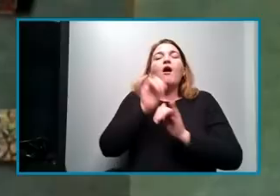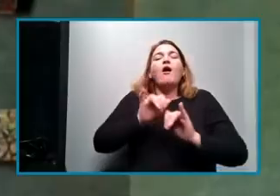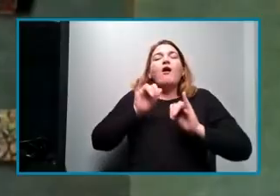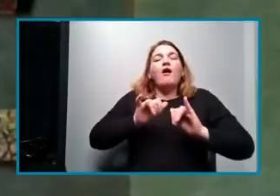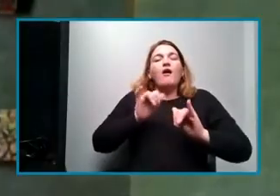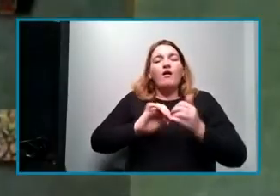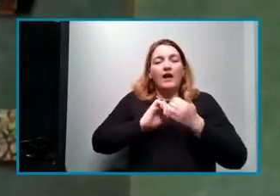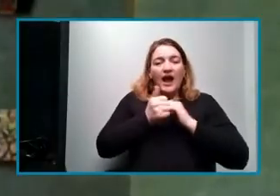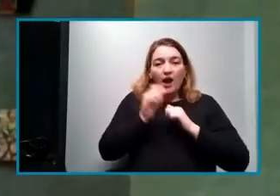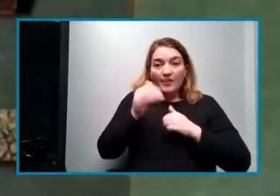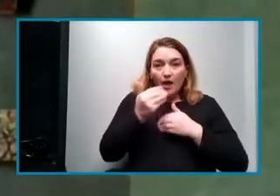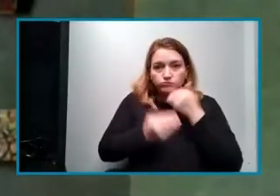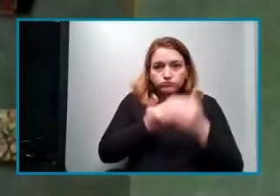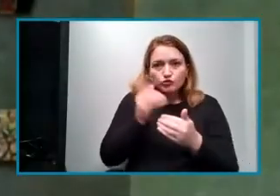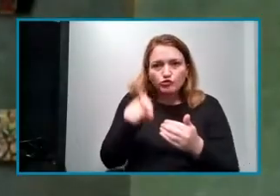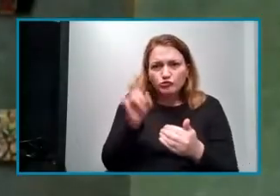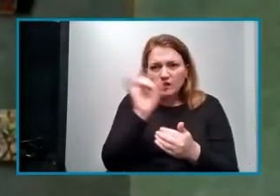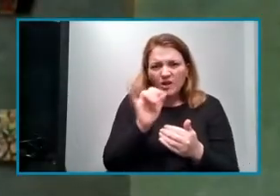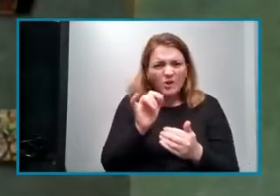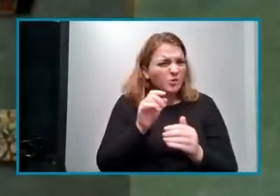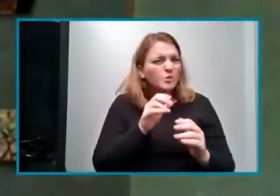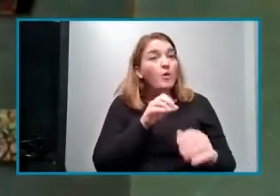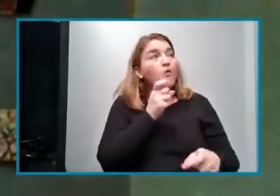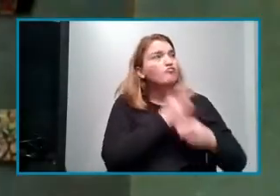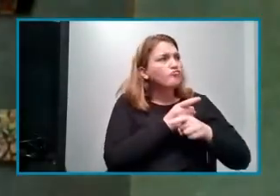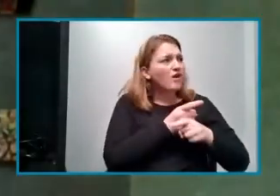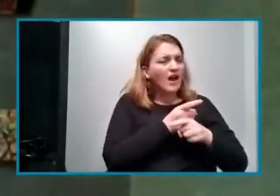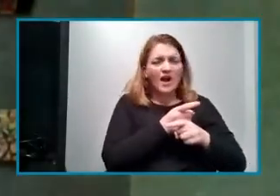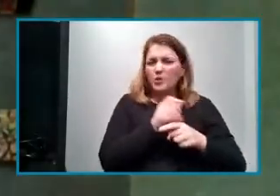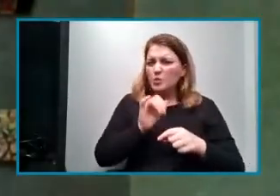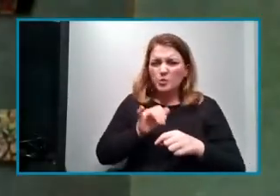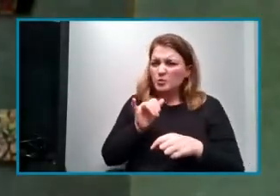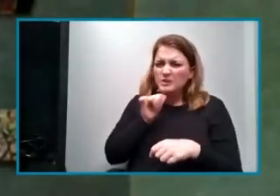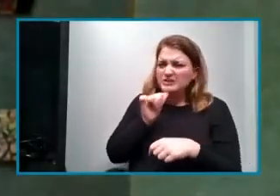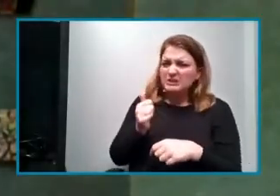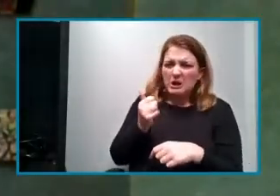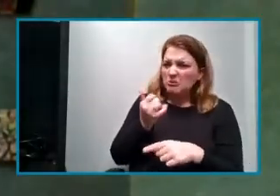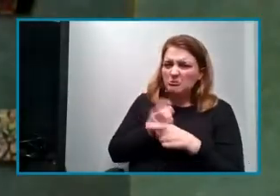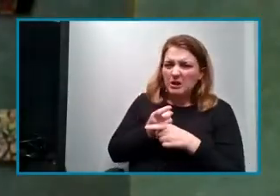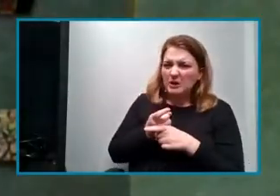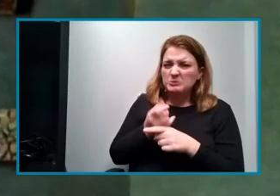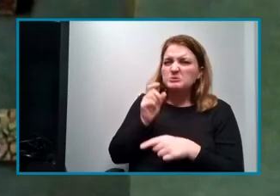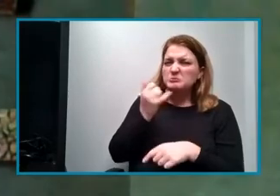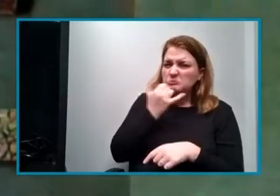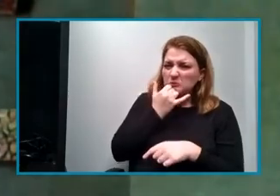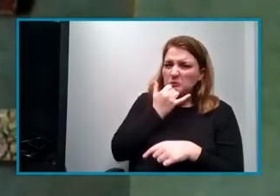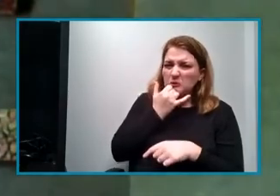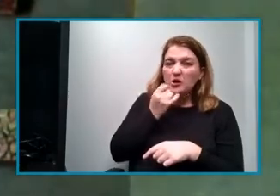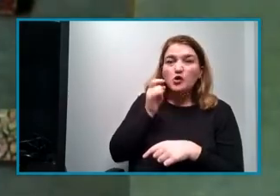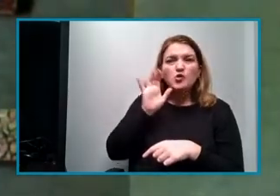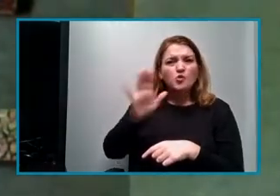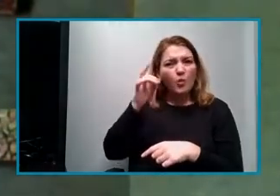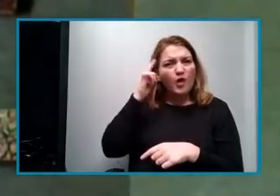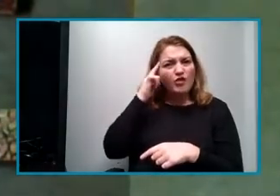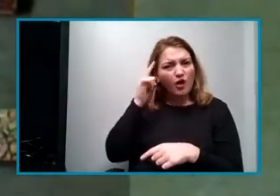that's not right. Because there were some times when it wasn't the way that you had put it, the way that you thought or understood it. And